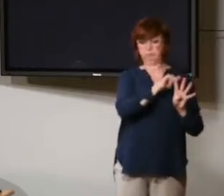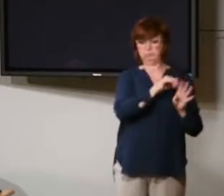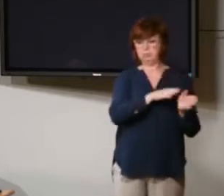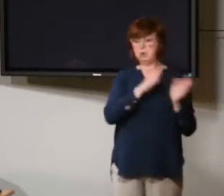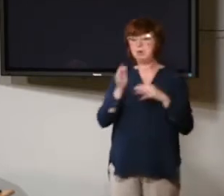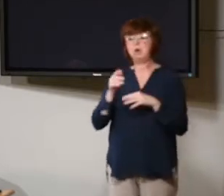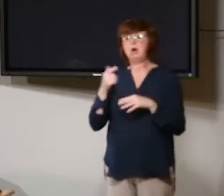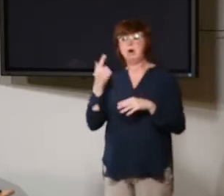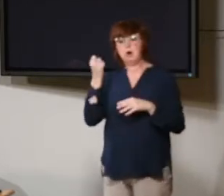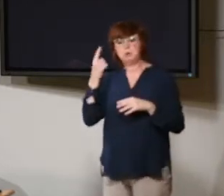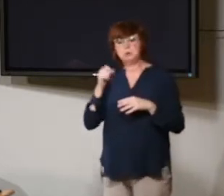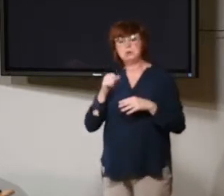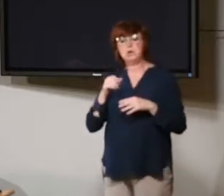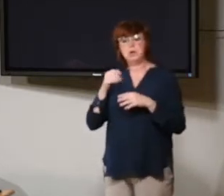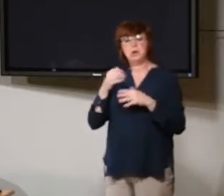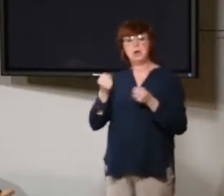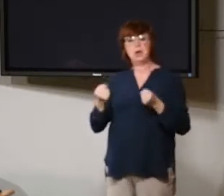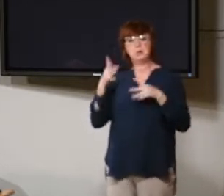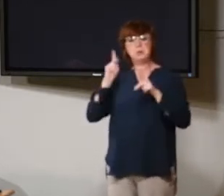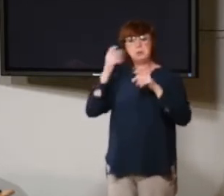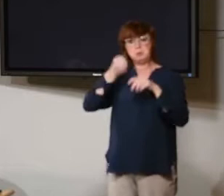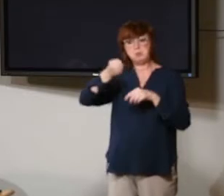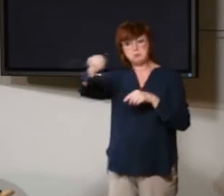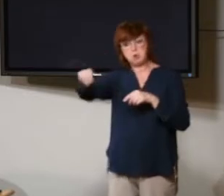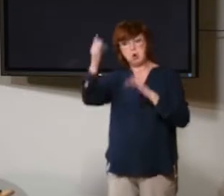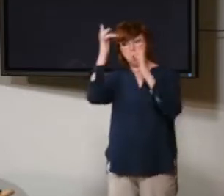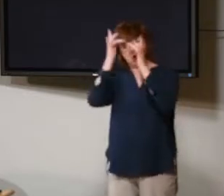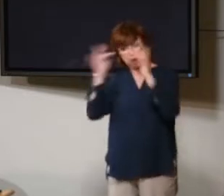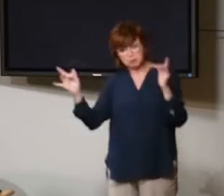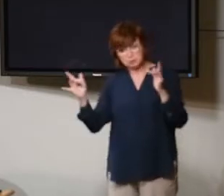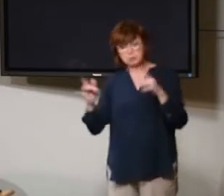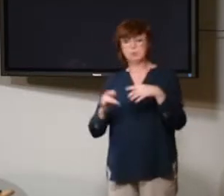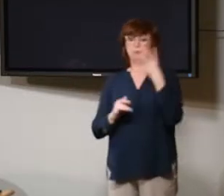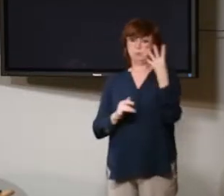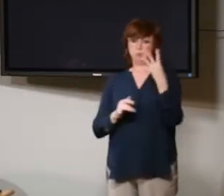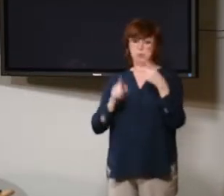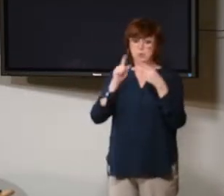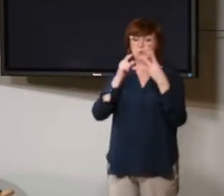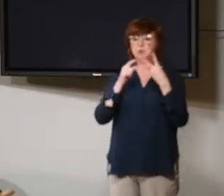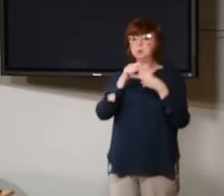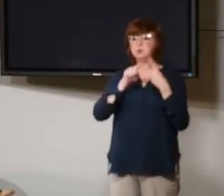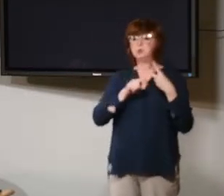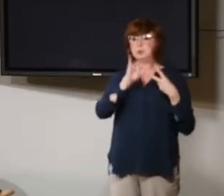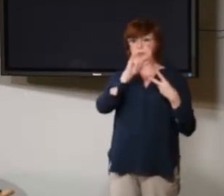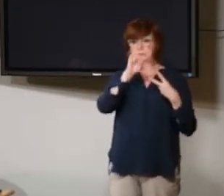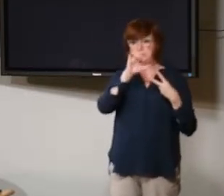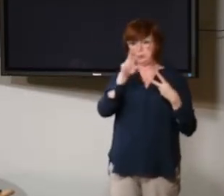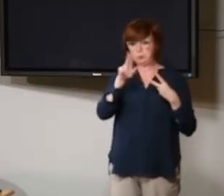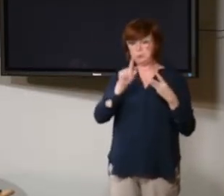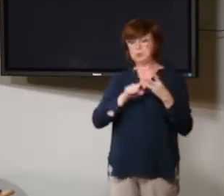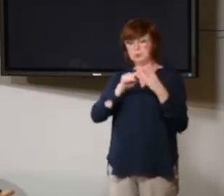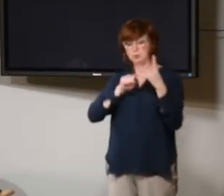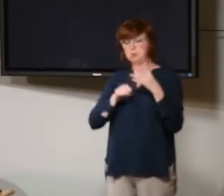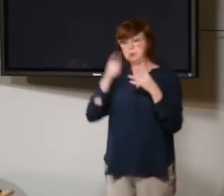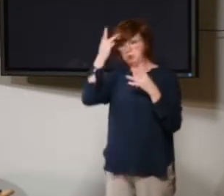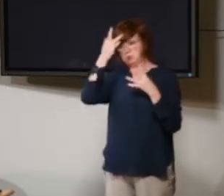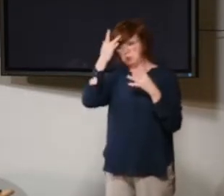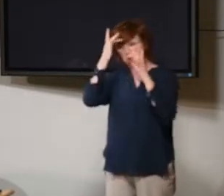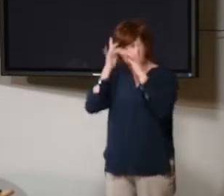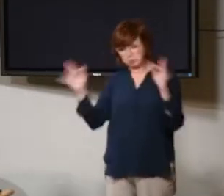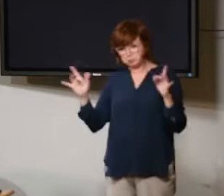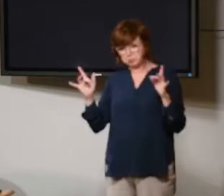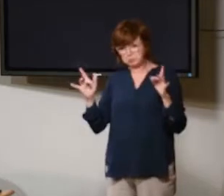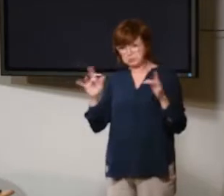are reporting 4 hospitalizations at this time, 2 in ICU, 2 in hospital in Saskatchewan. We can't provide any more